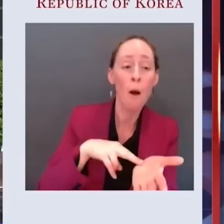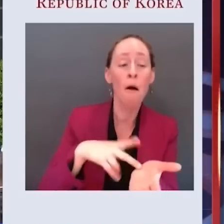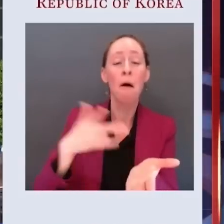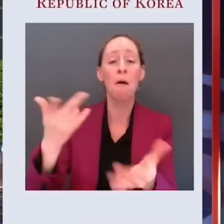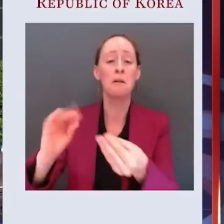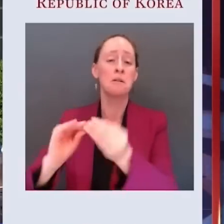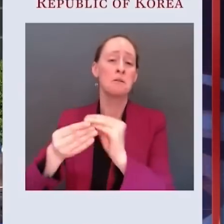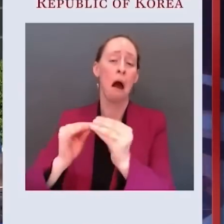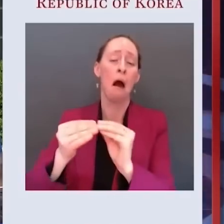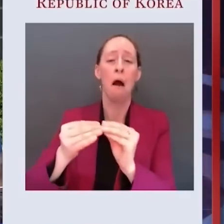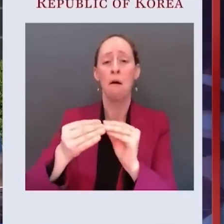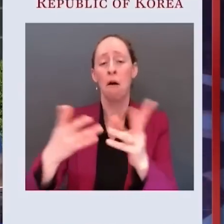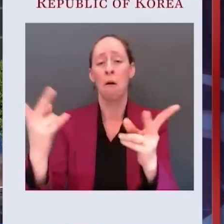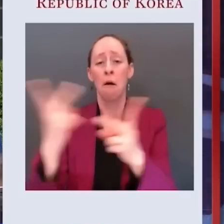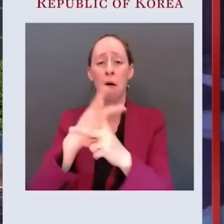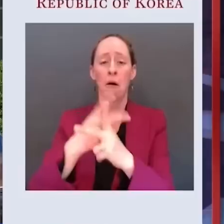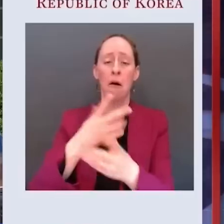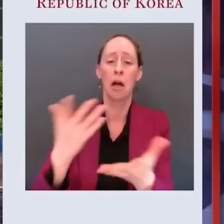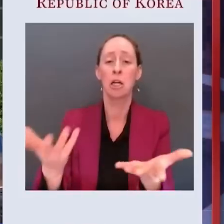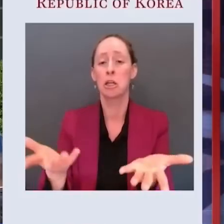between